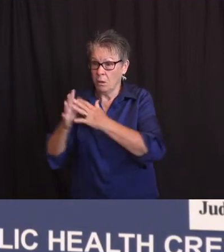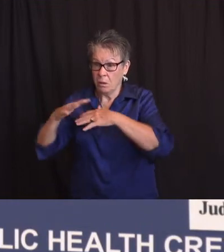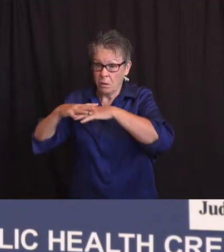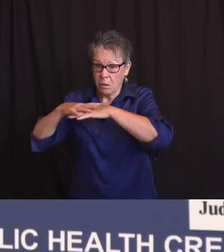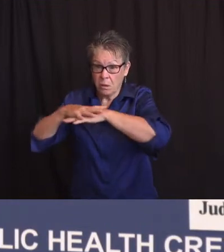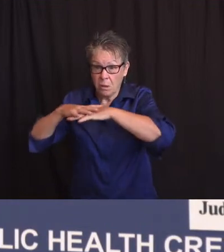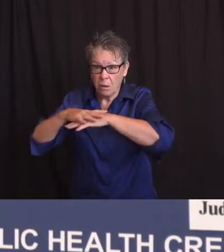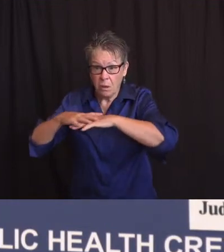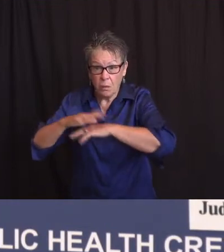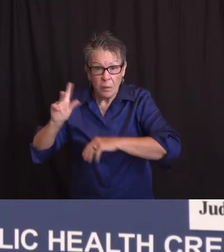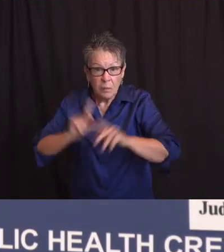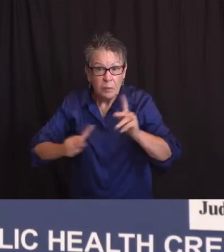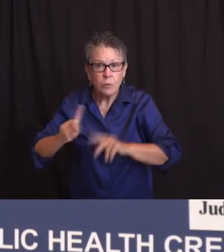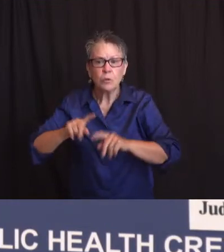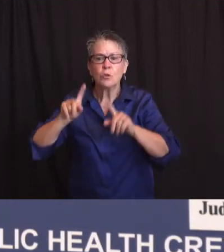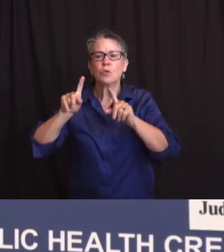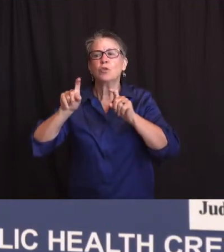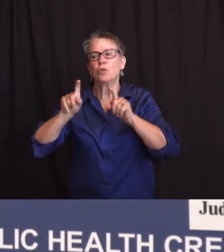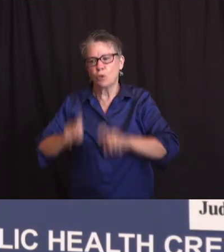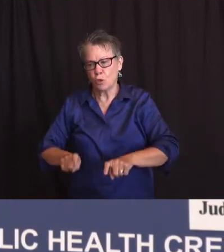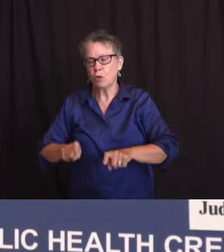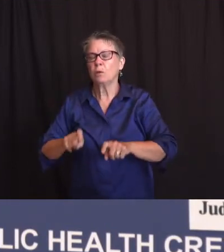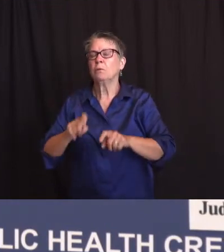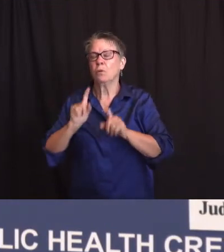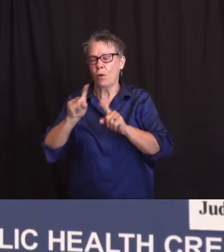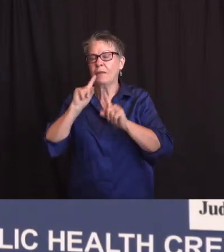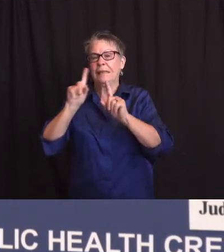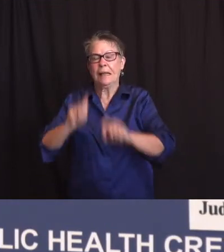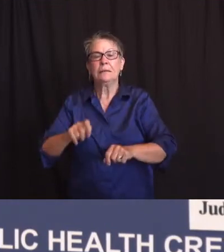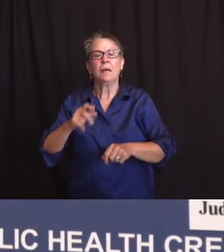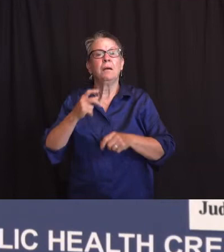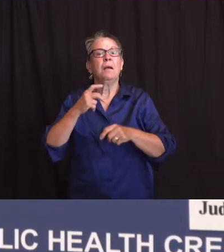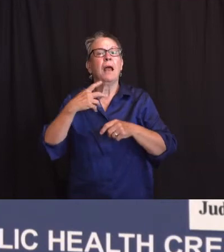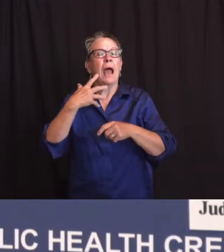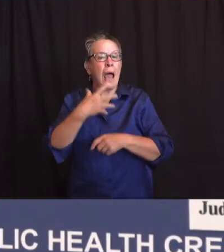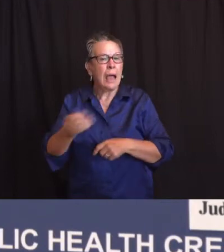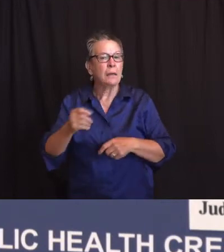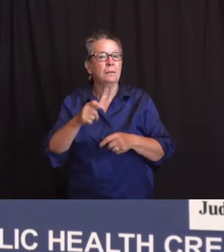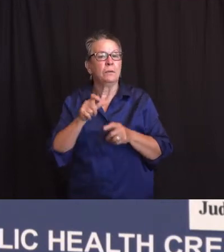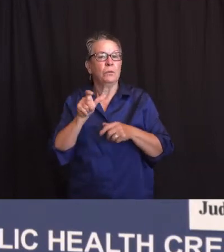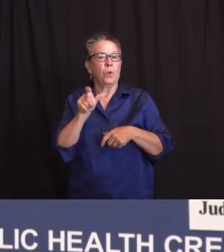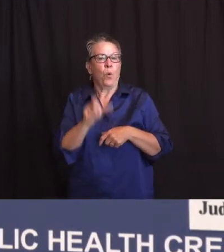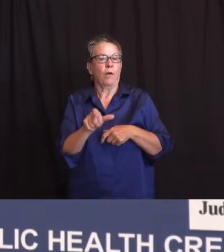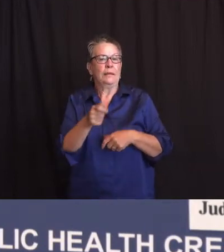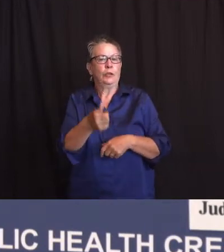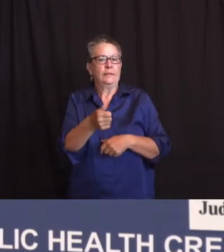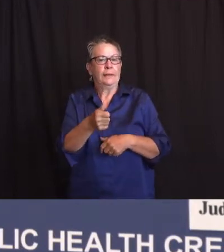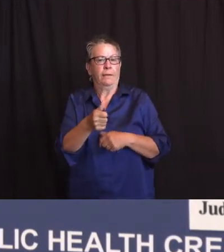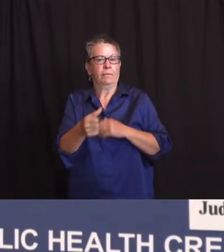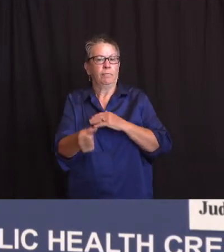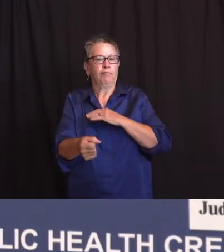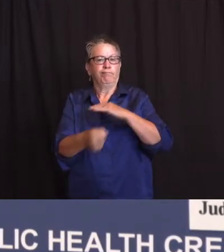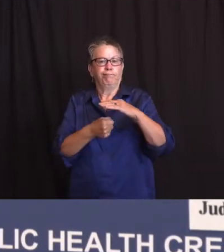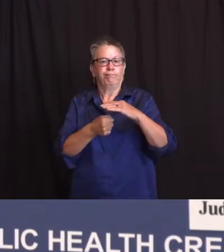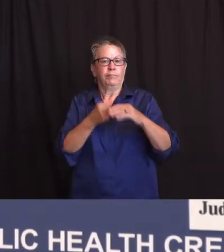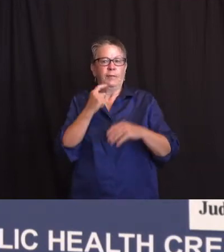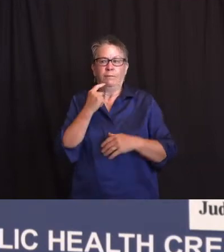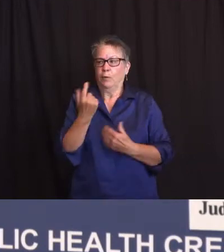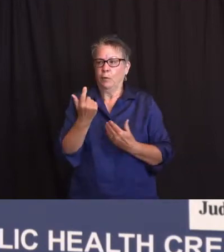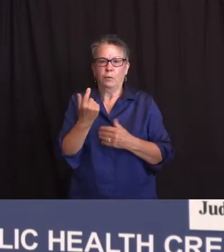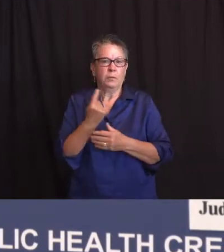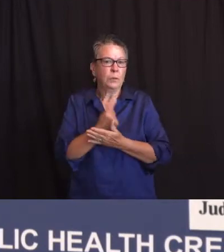just by the very act of traveling. So that's, kind of my general philosophy as to who and when should get